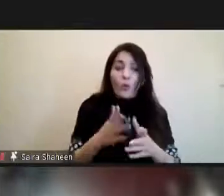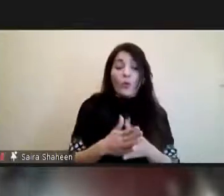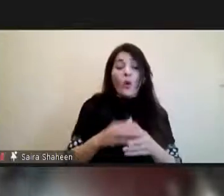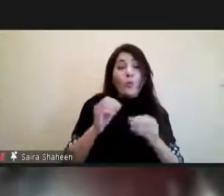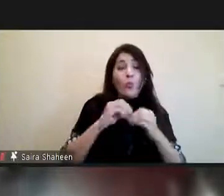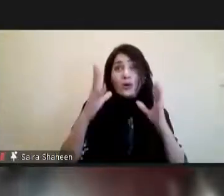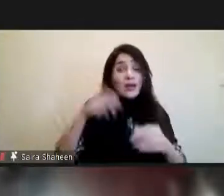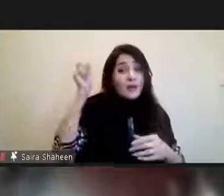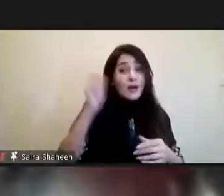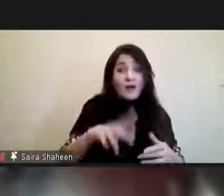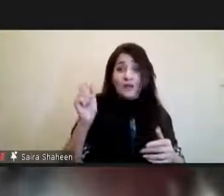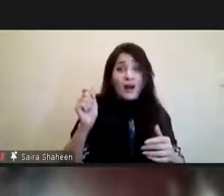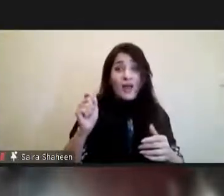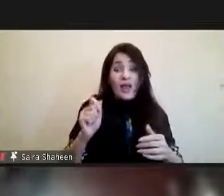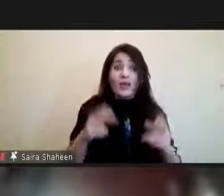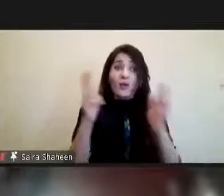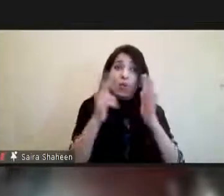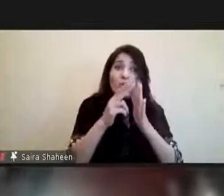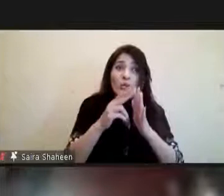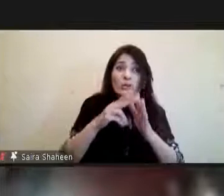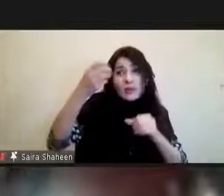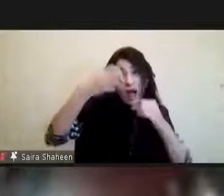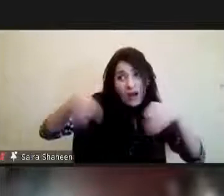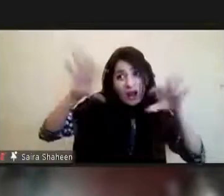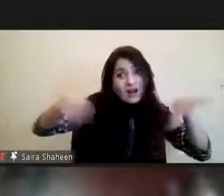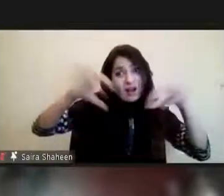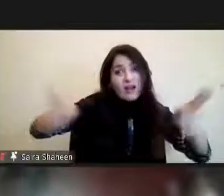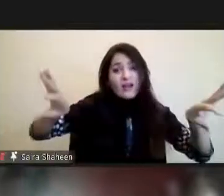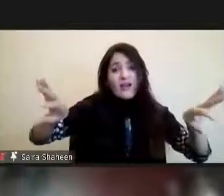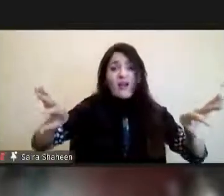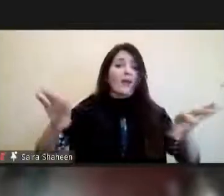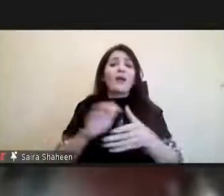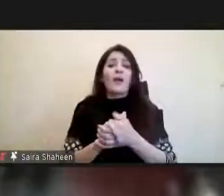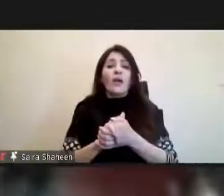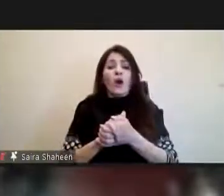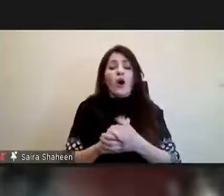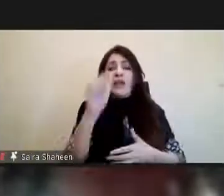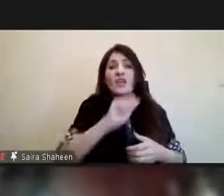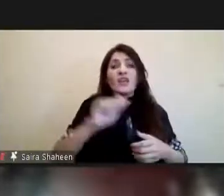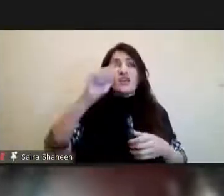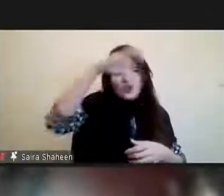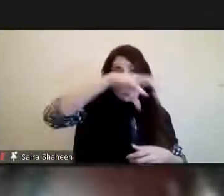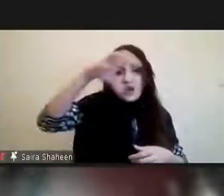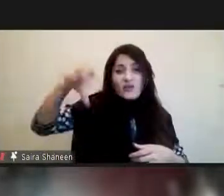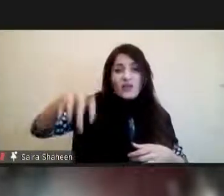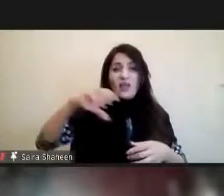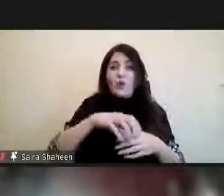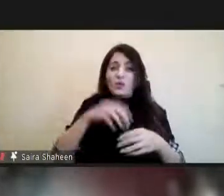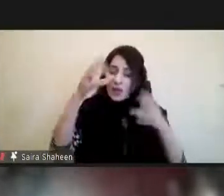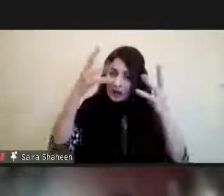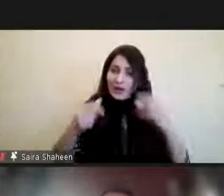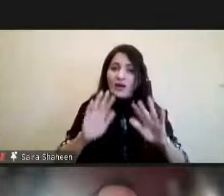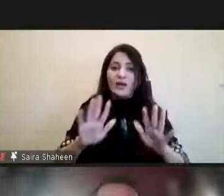digitally excluded. And this is particularly the case in the 3 Asian countries where we gather the data. So we see that